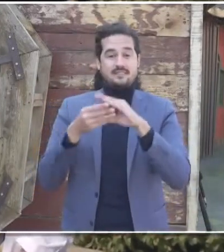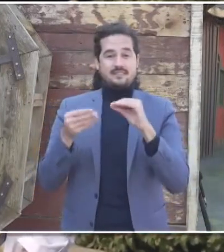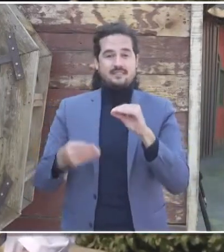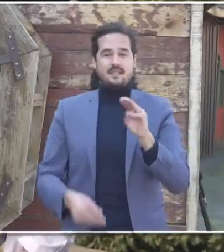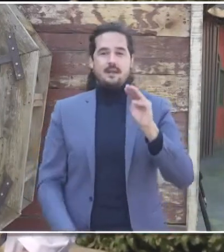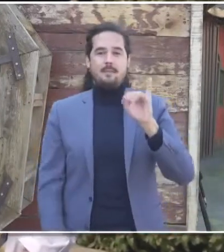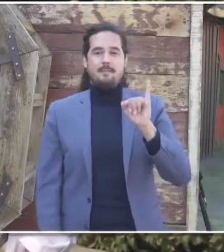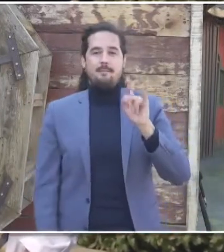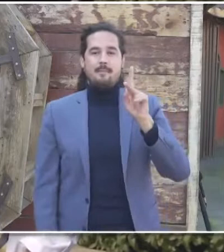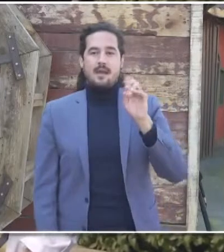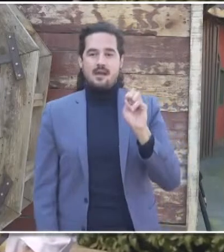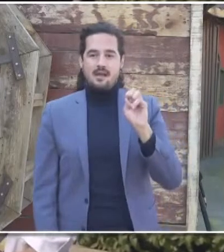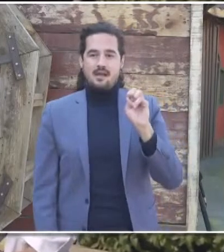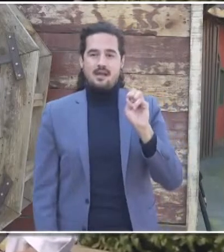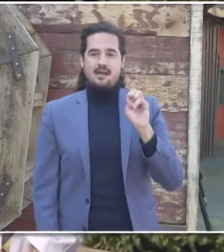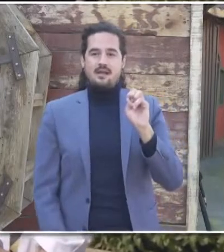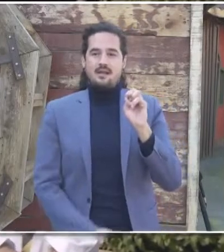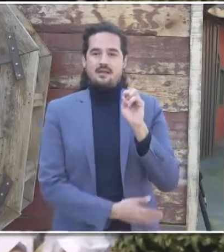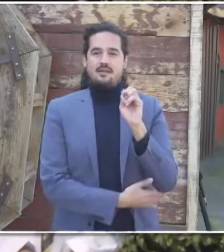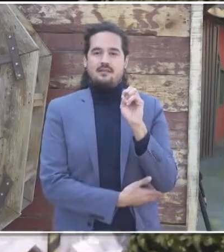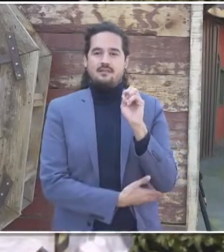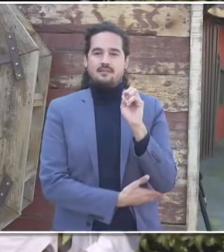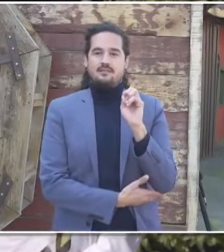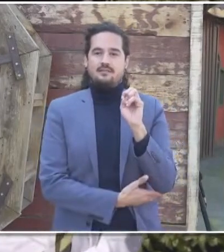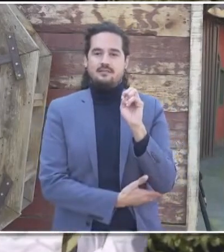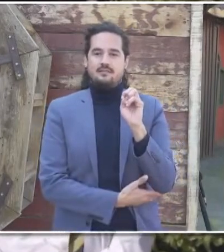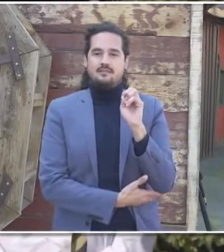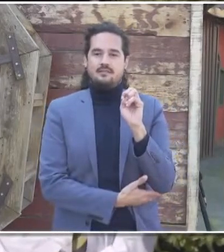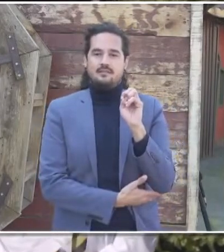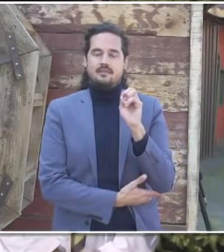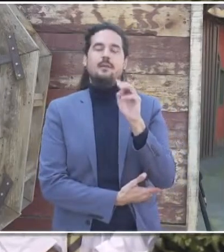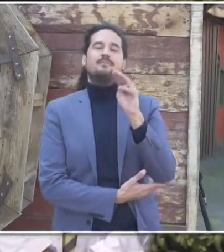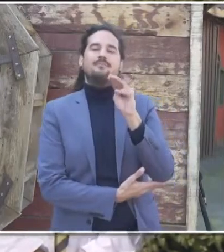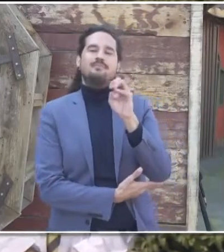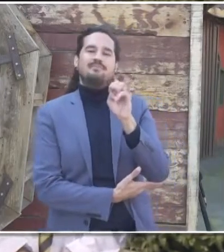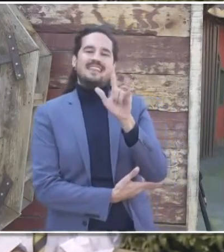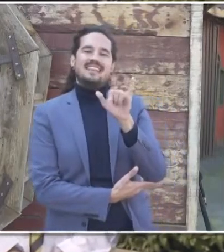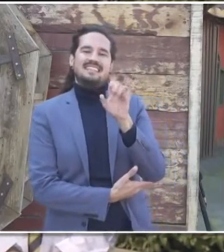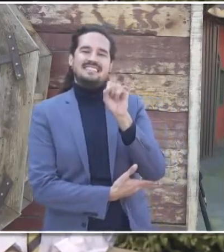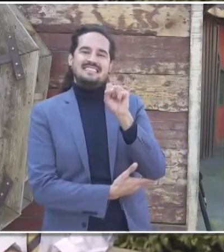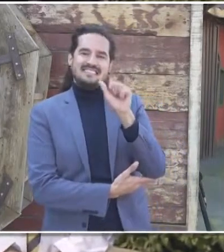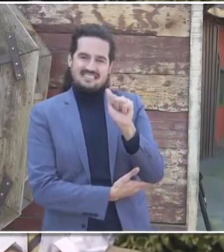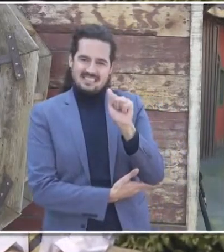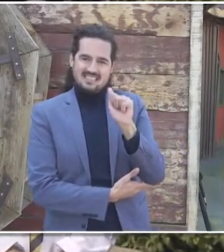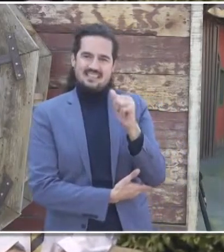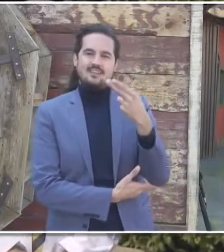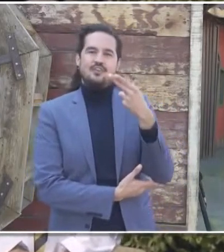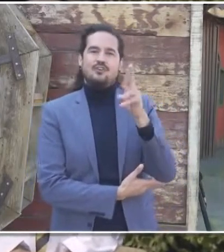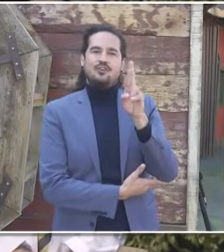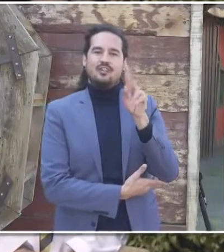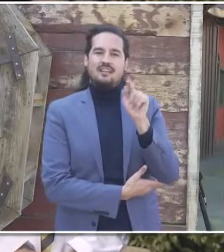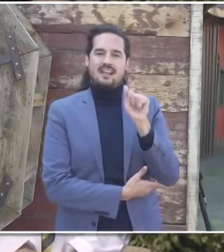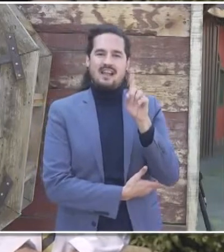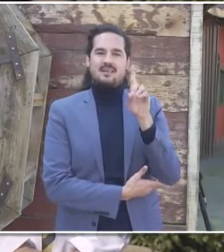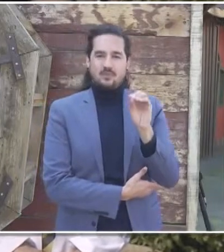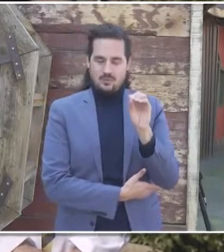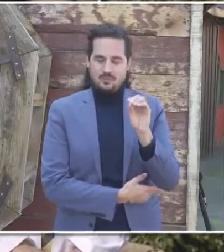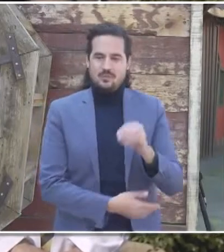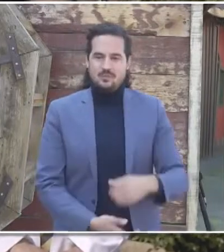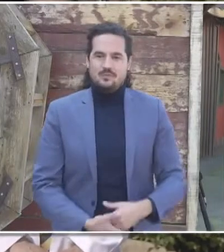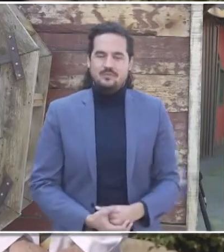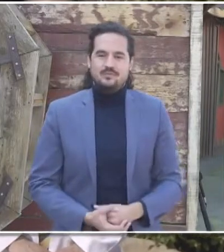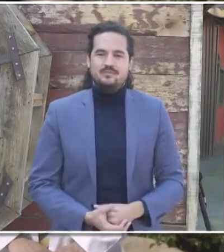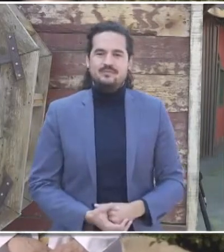Thank you, Assemblymember Rambula. I really want to take this opportunity to thank all the community members, the Fresno